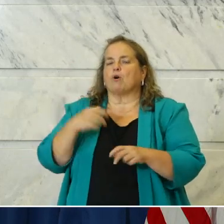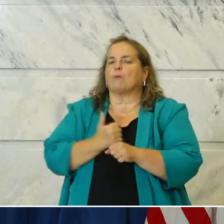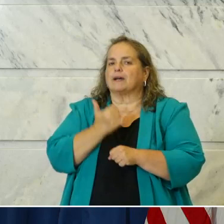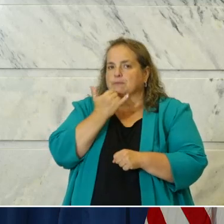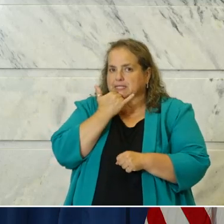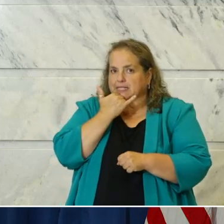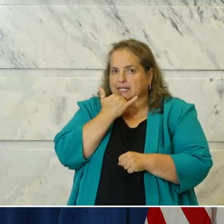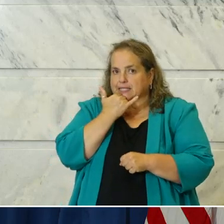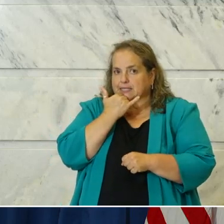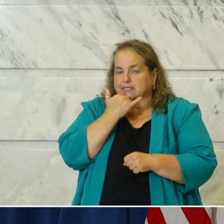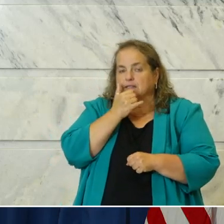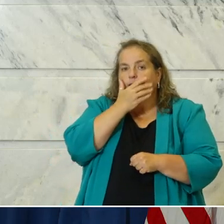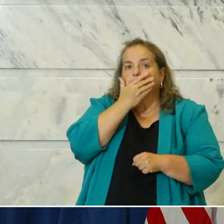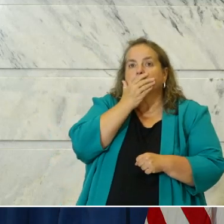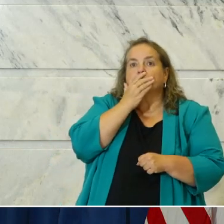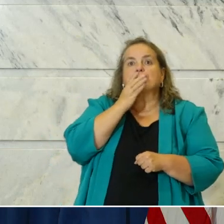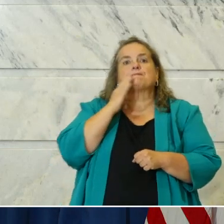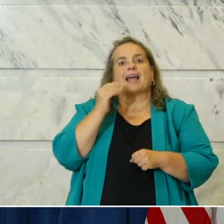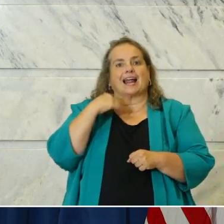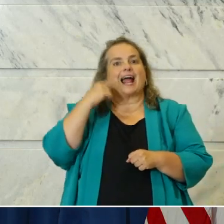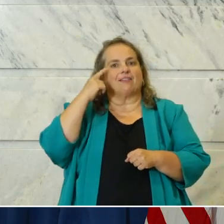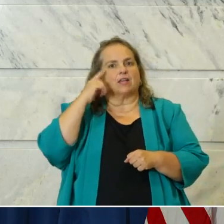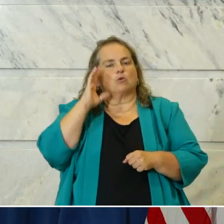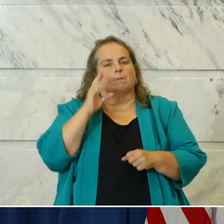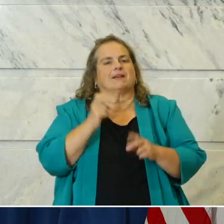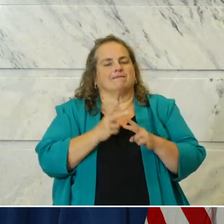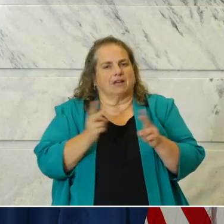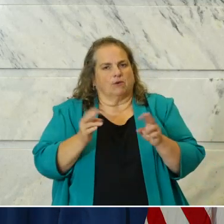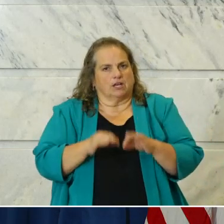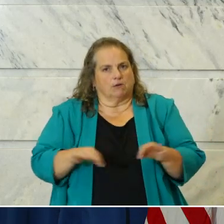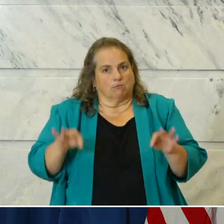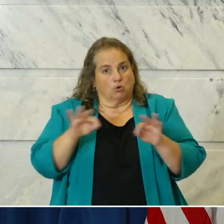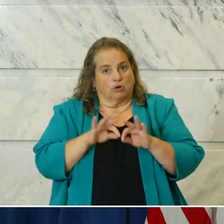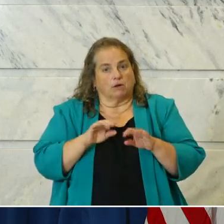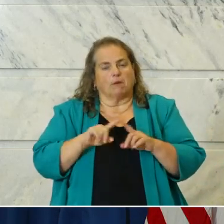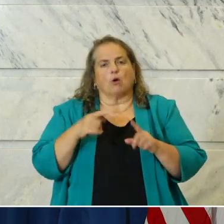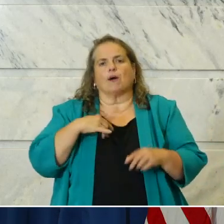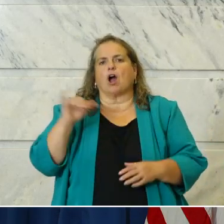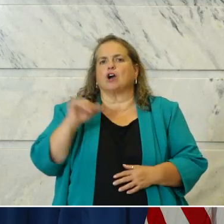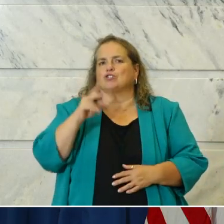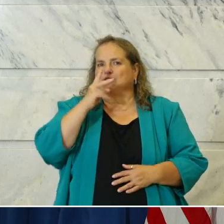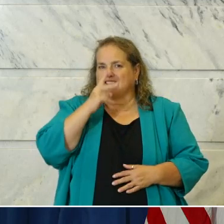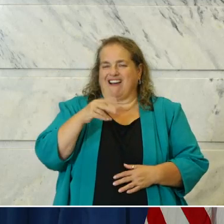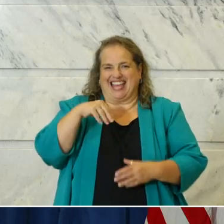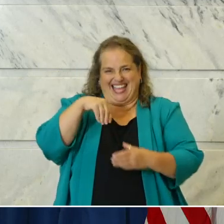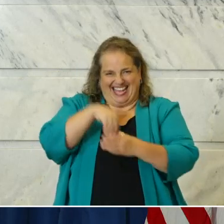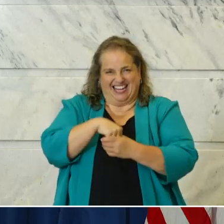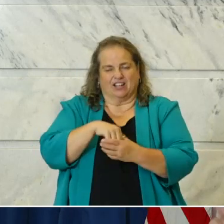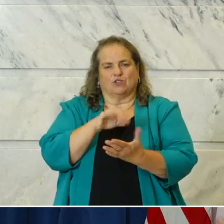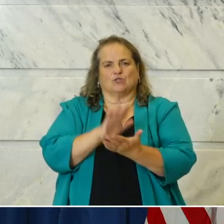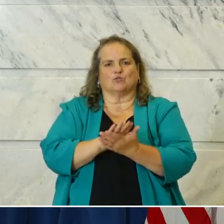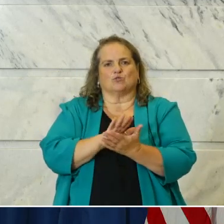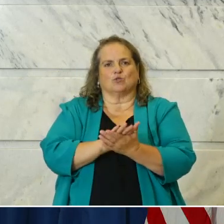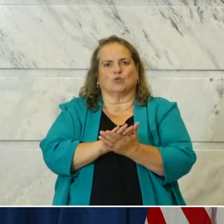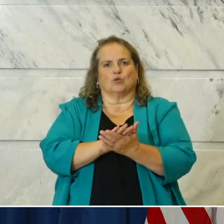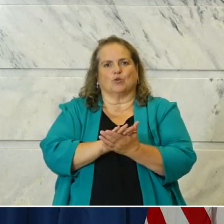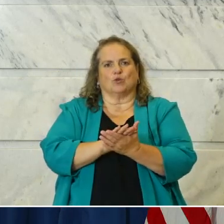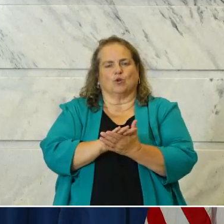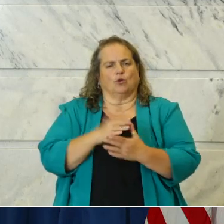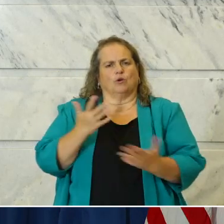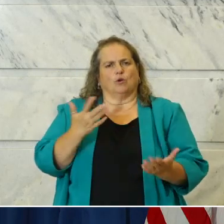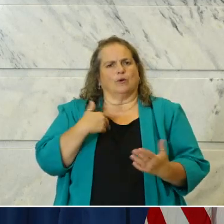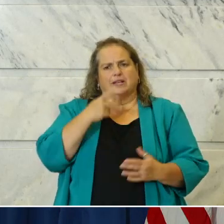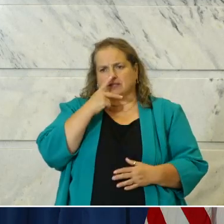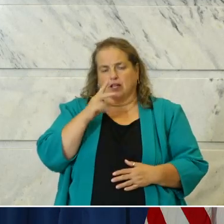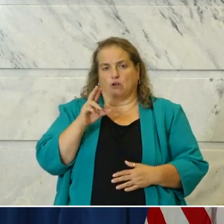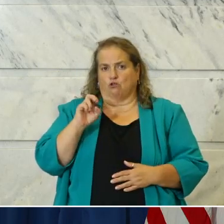mistakes. And I think it's going to be critically important. What we've also seen is in schools, and we're starting to see this in real time, where there's a